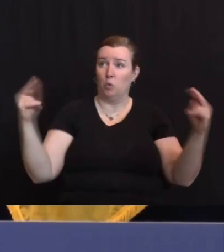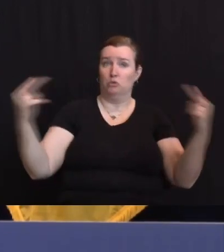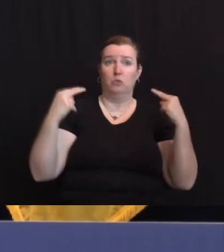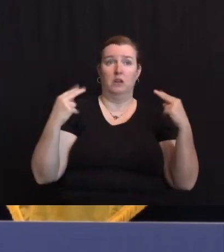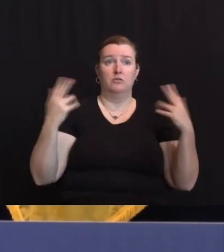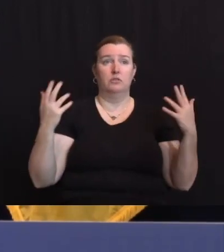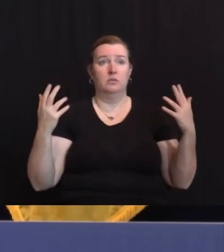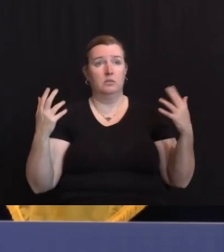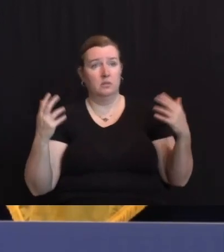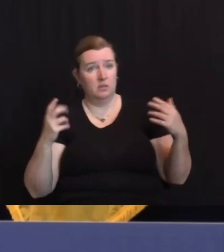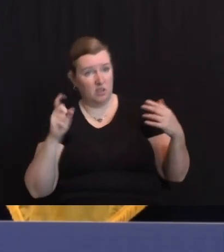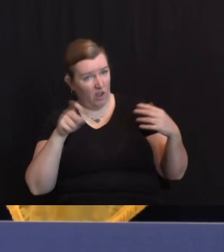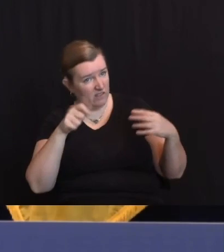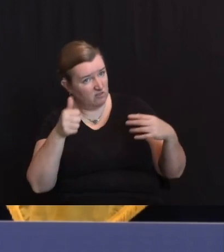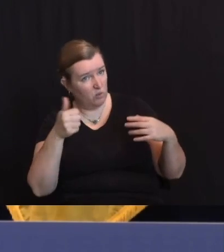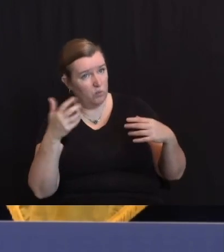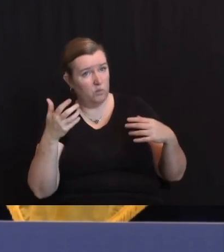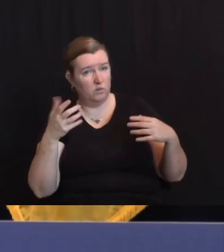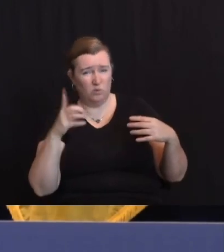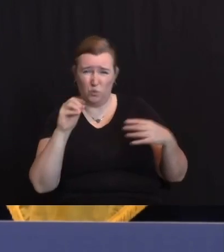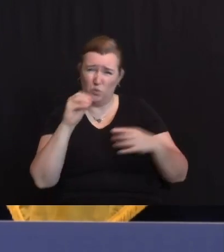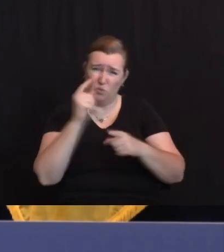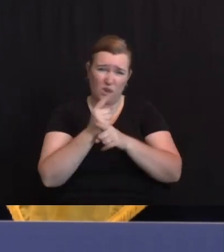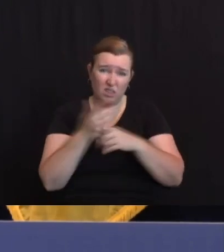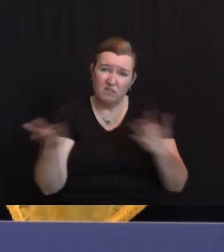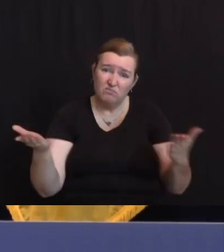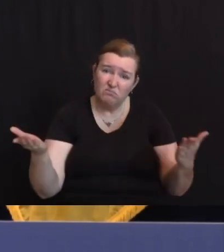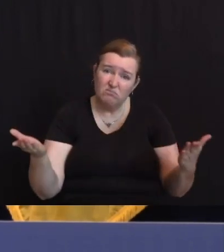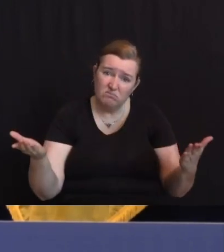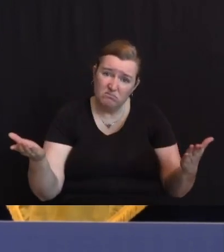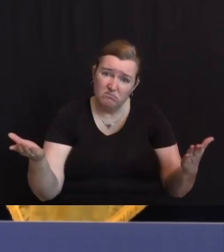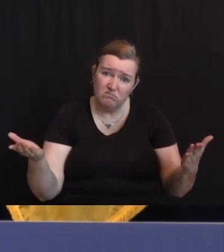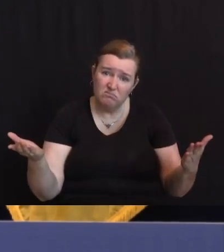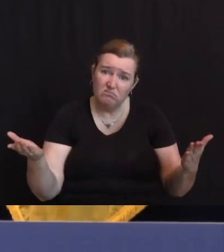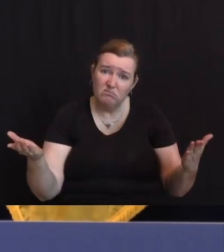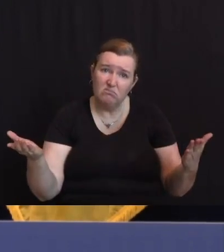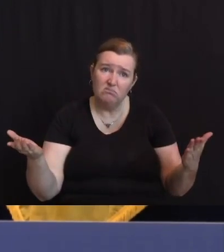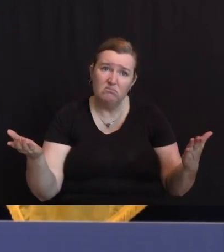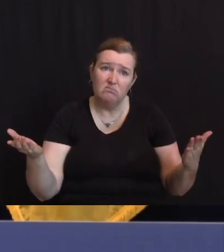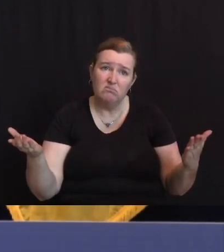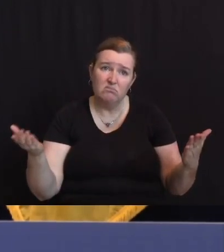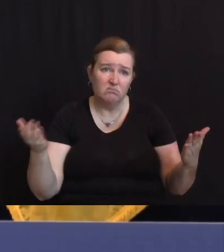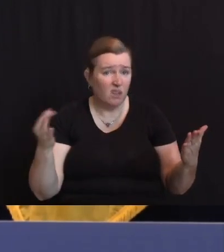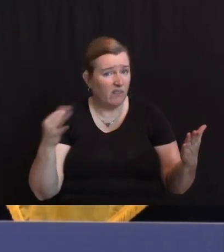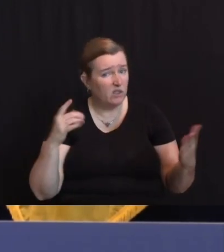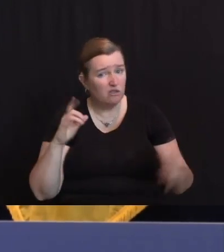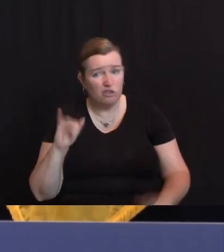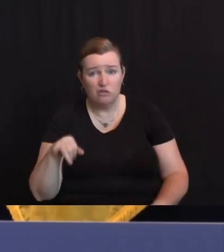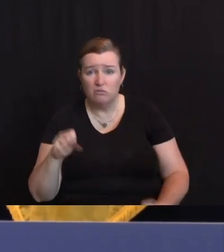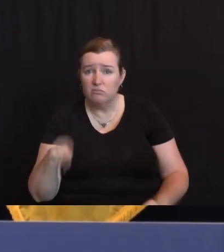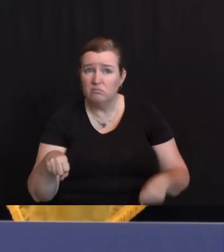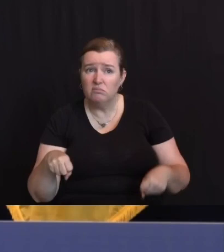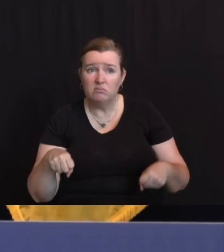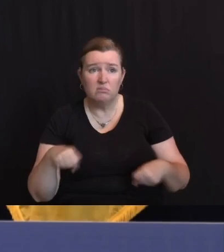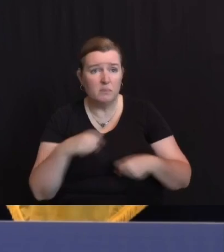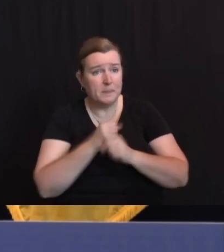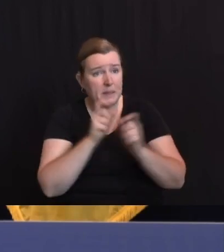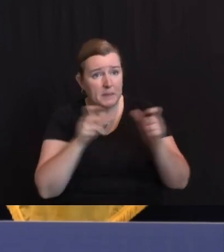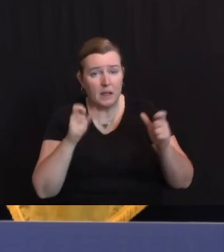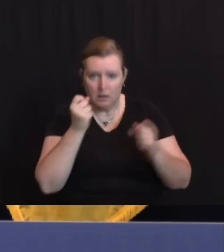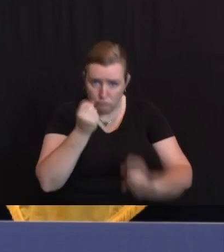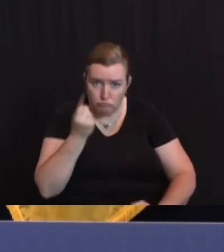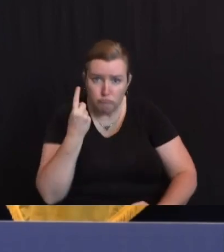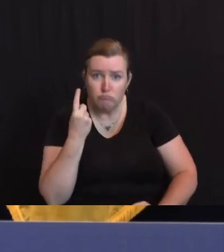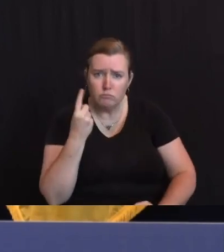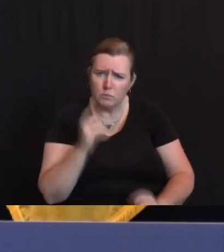the right thing then as well. And I think if we could crack the back of that reality, I